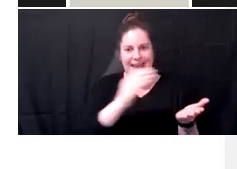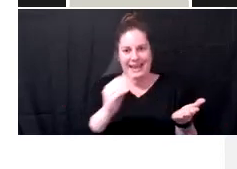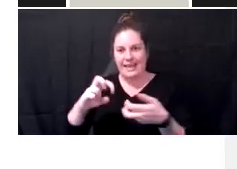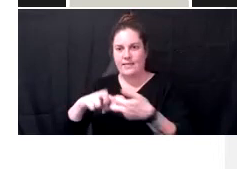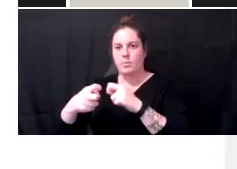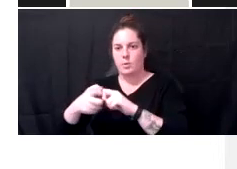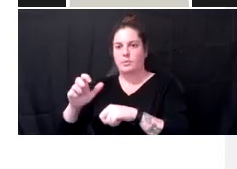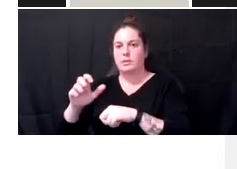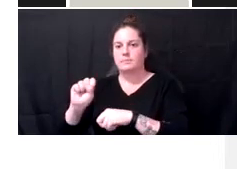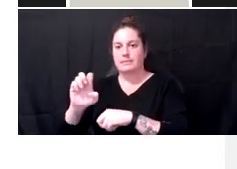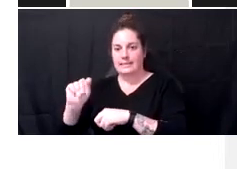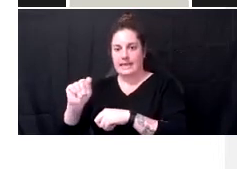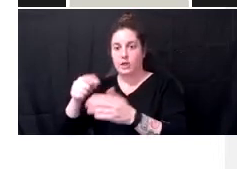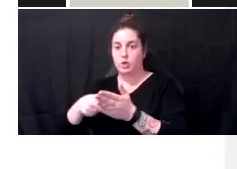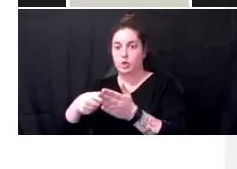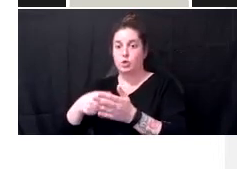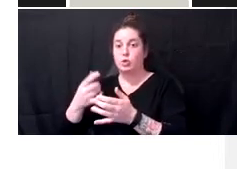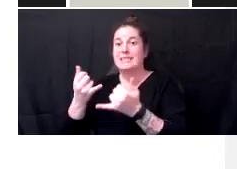Okay. So